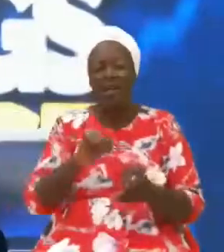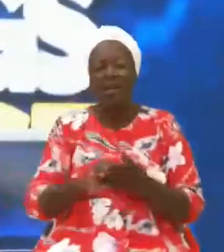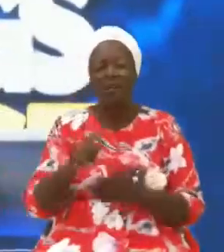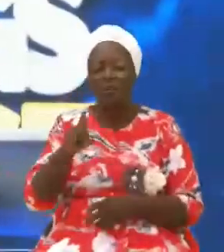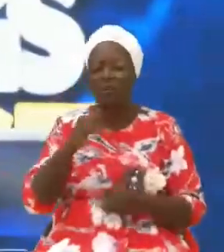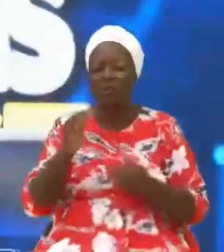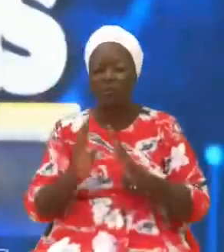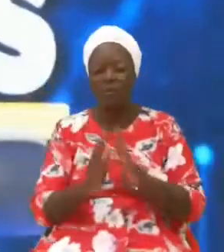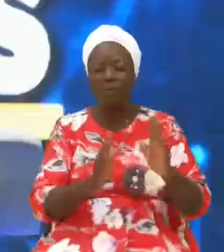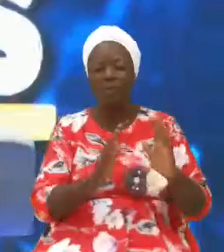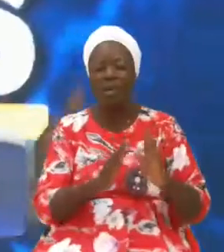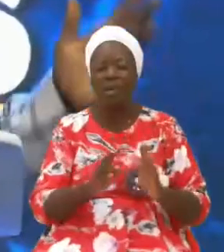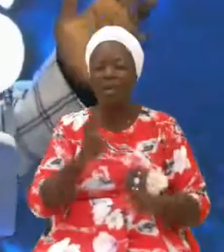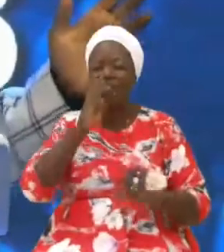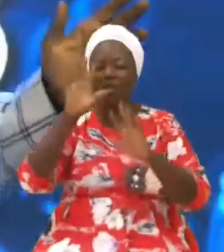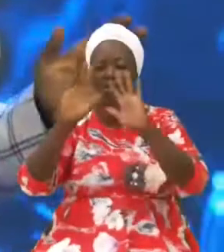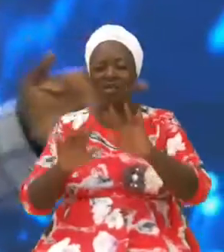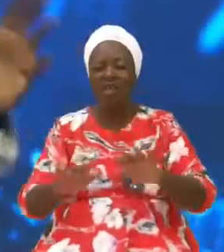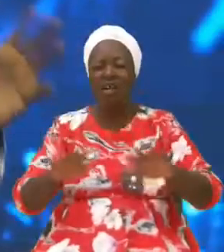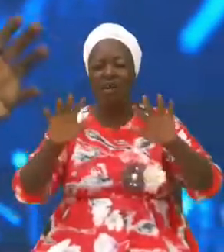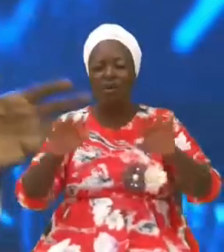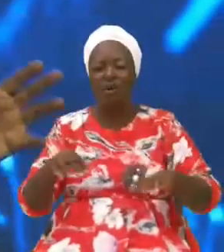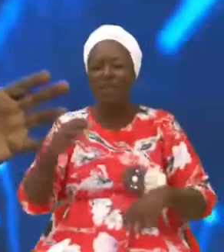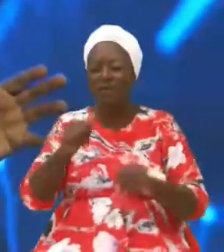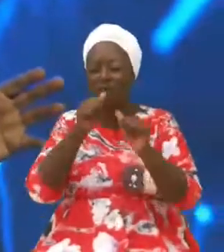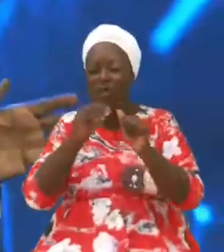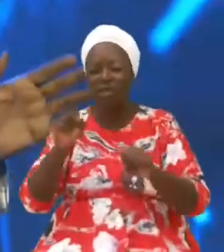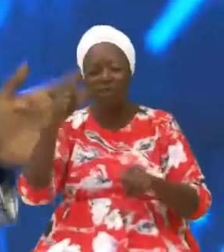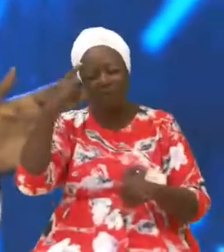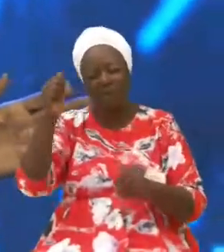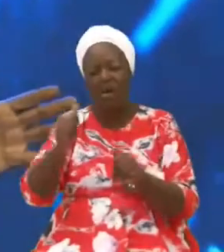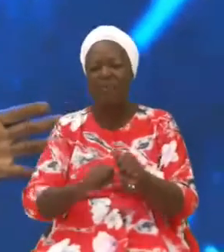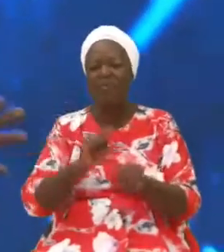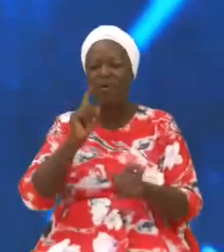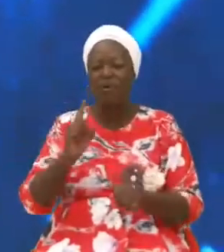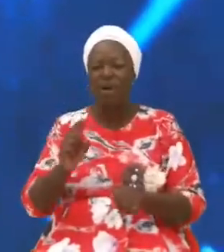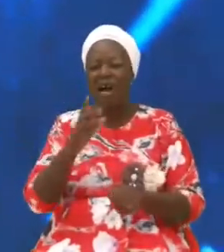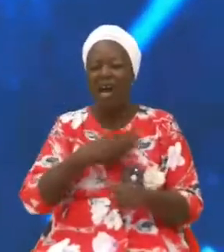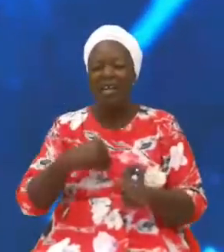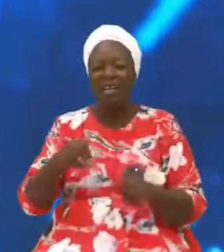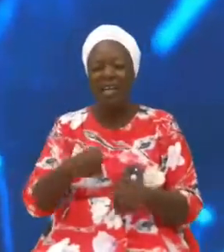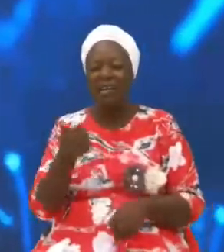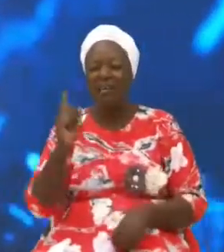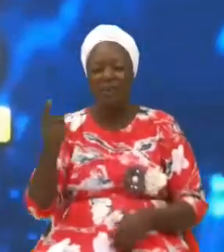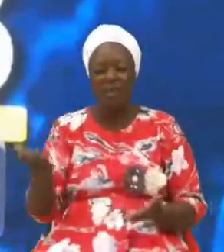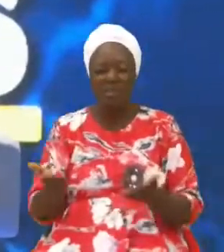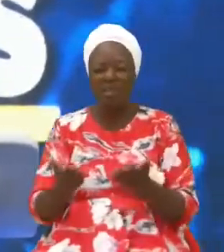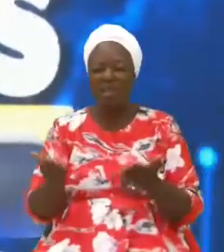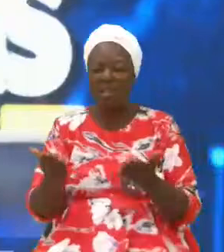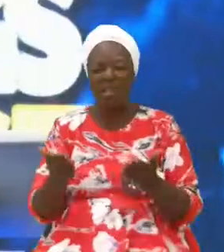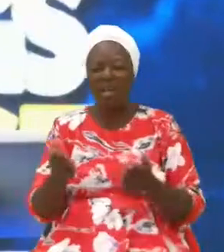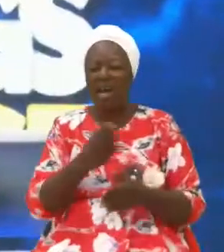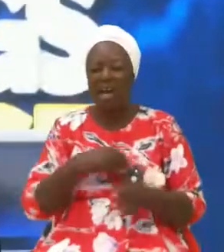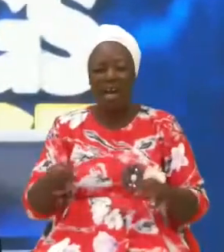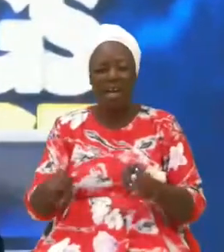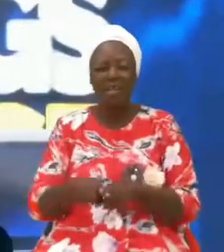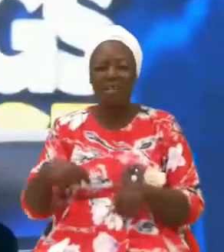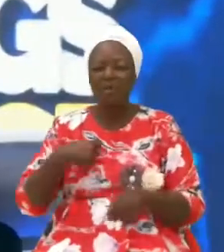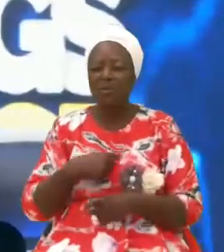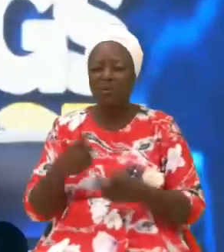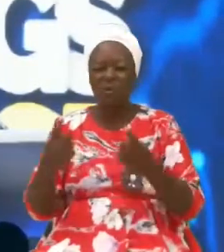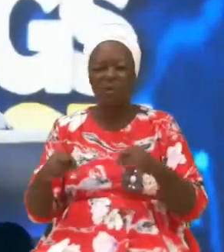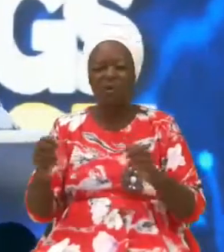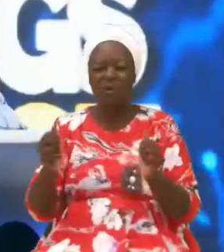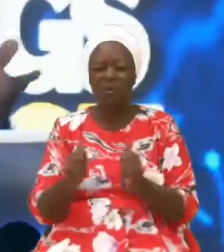bless your name. We know you prepared showers of blessings for everyone and